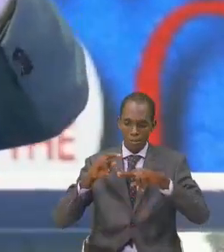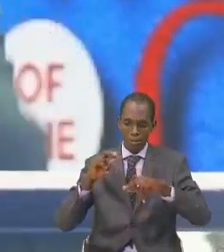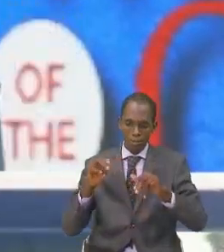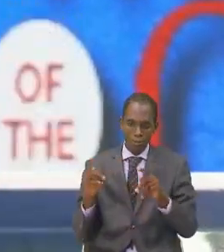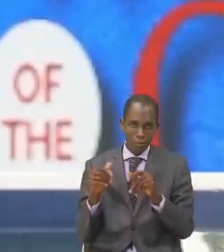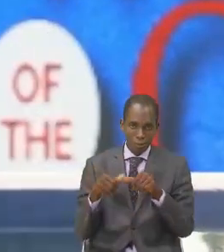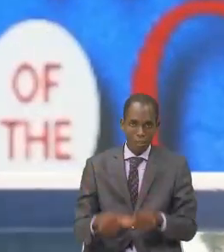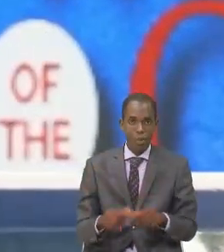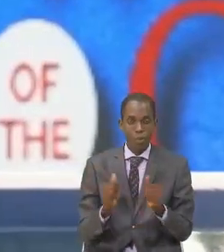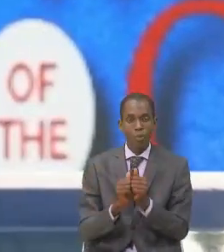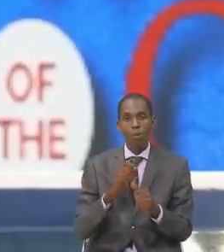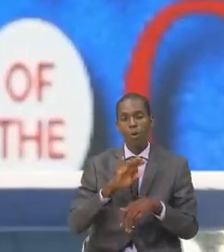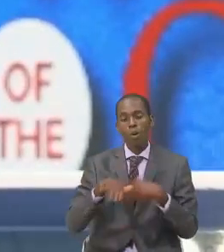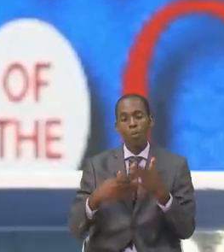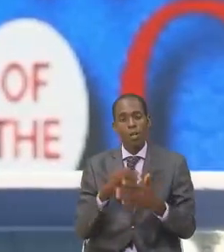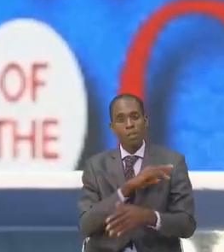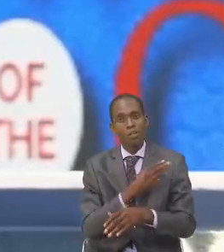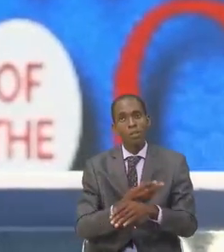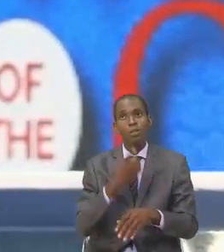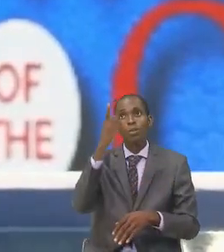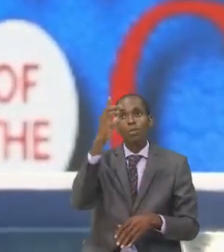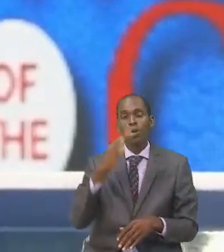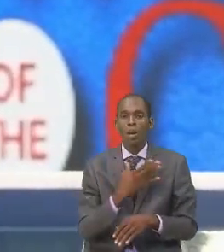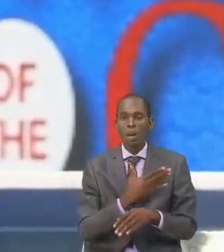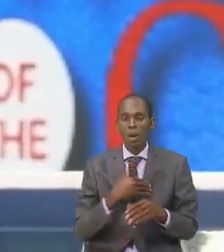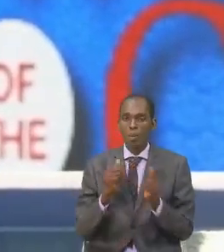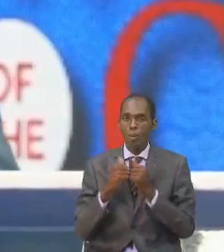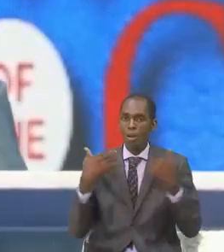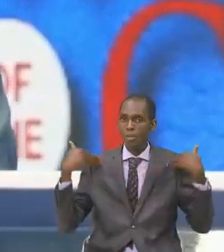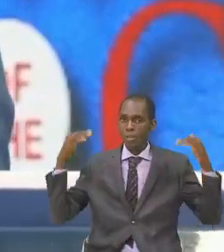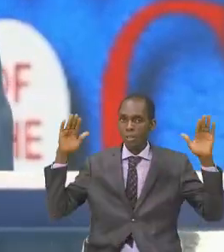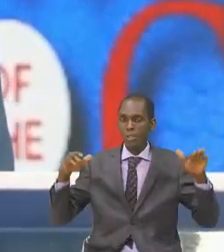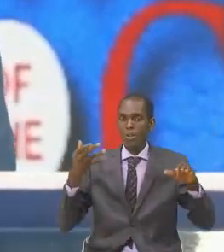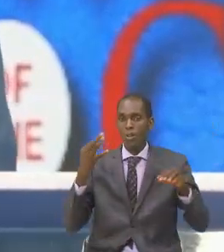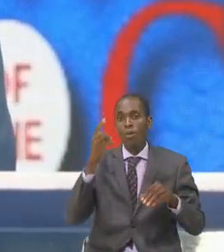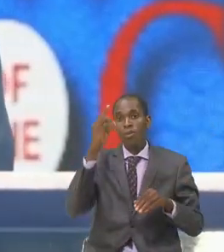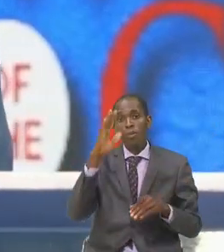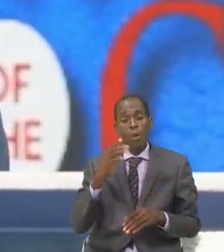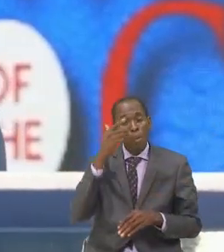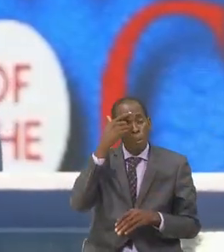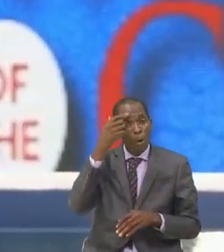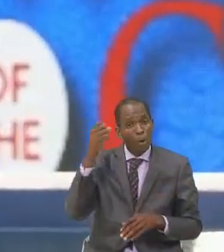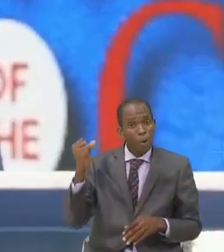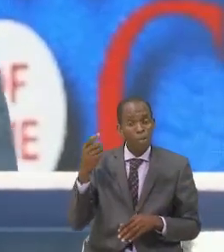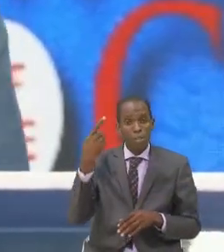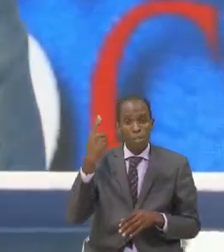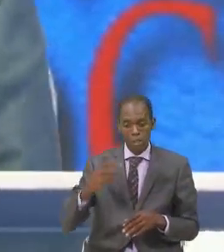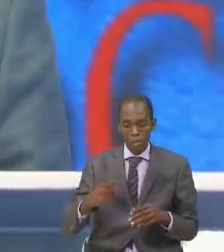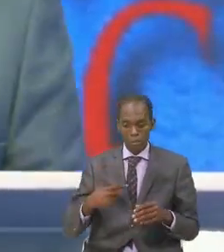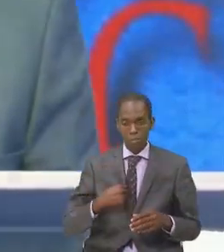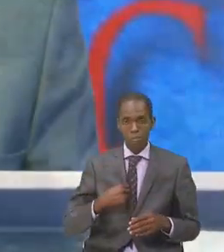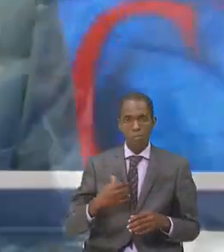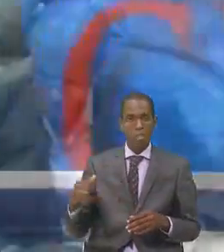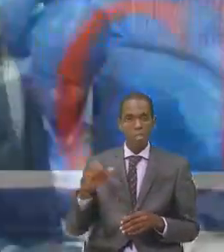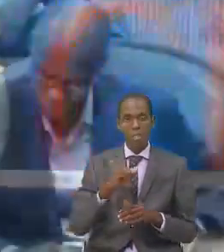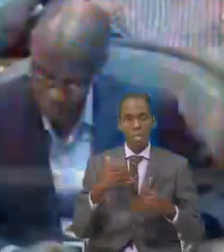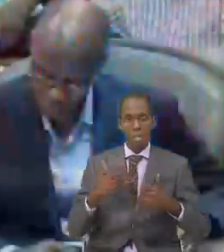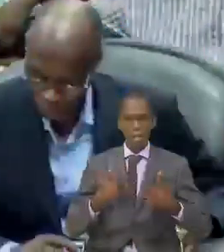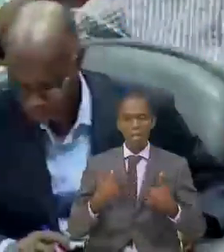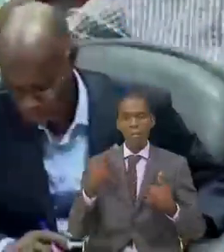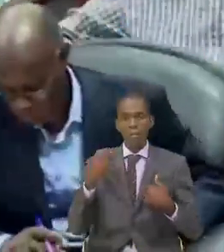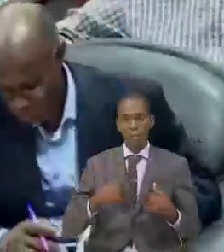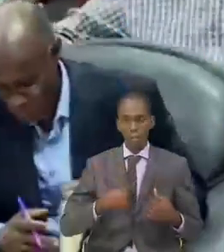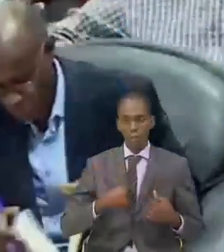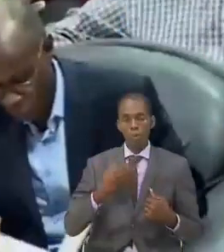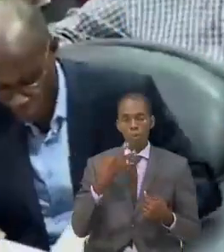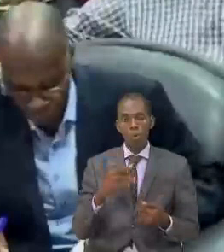heaven and sit with the Almighty God and with the angels of God, because the